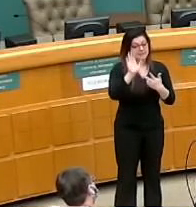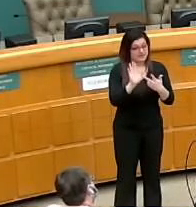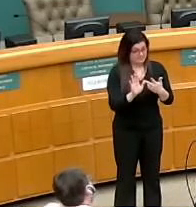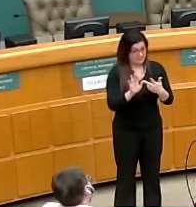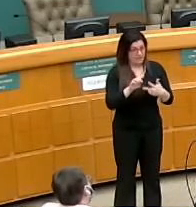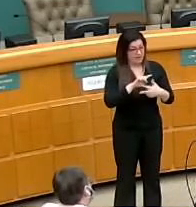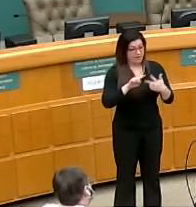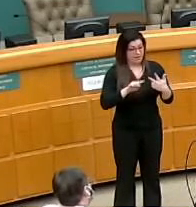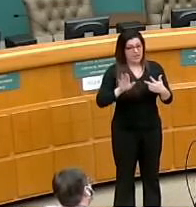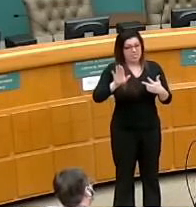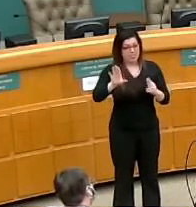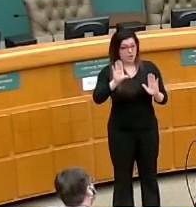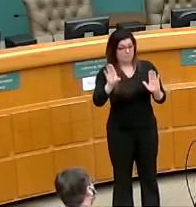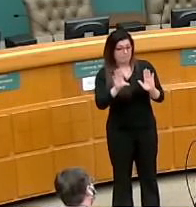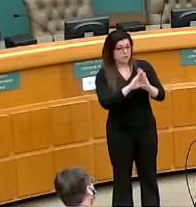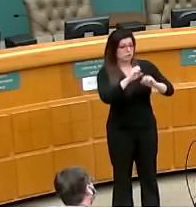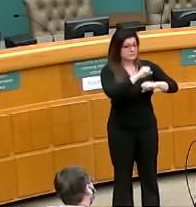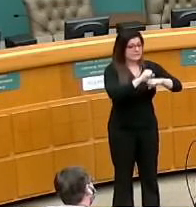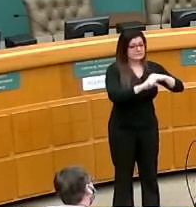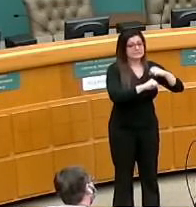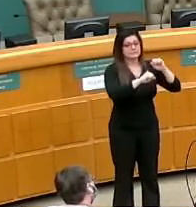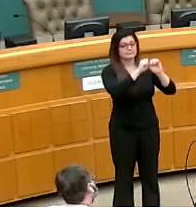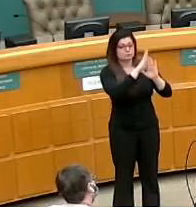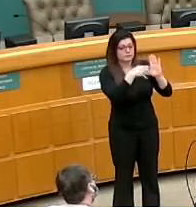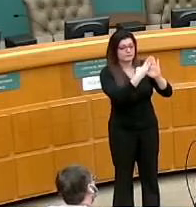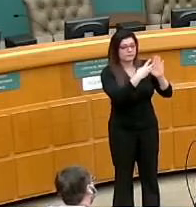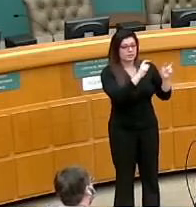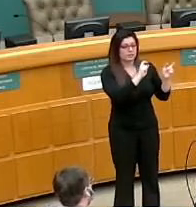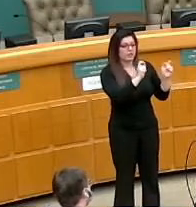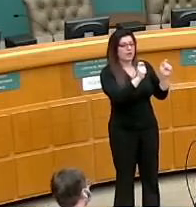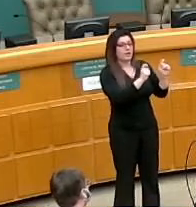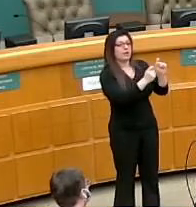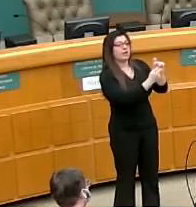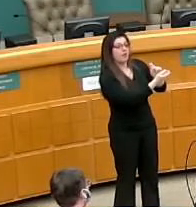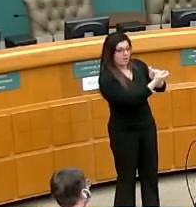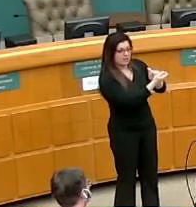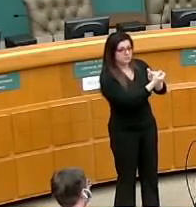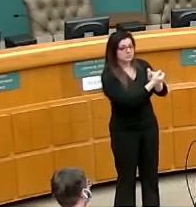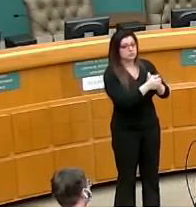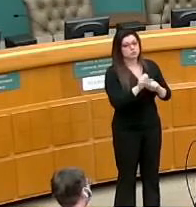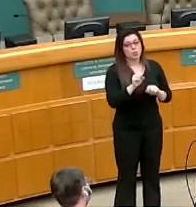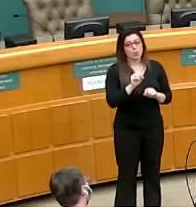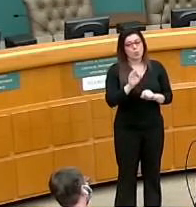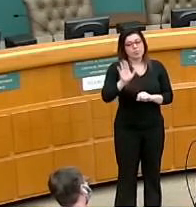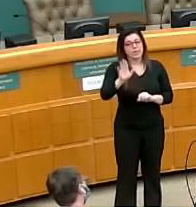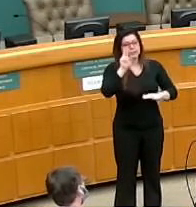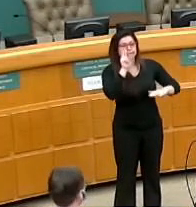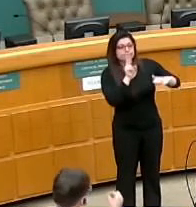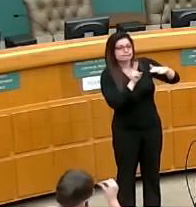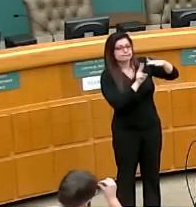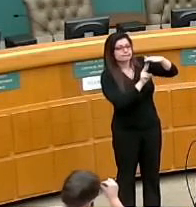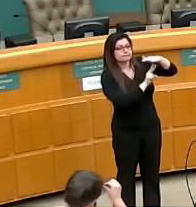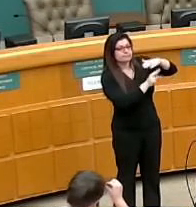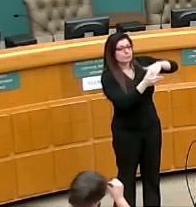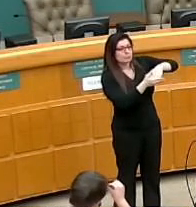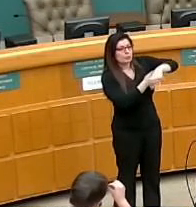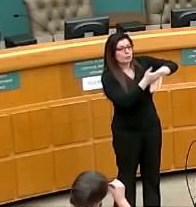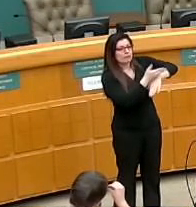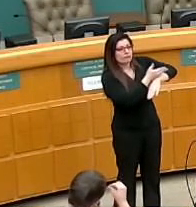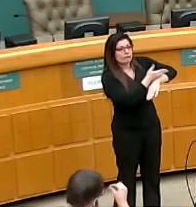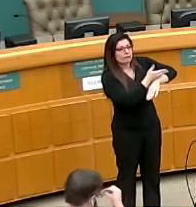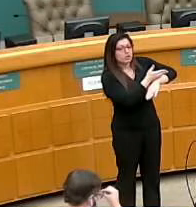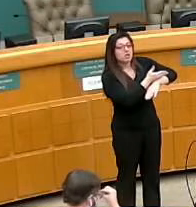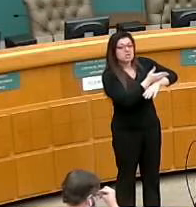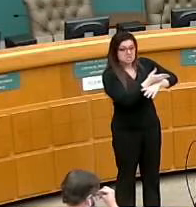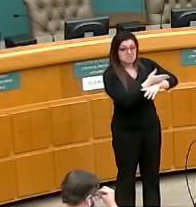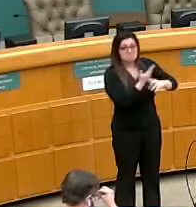models have updated a little bit. And so some of the predictions are getting a little bit better for us, and some of the spread rate analysis is getting a little